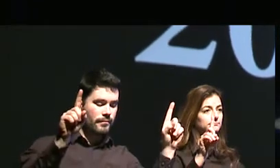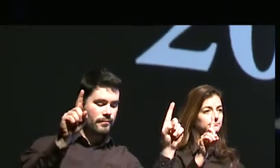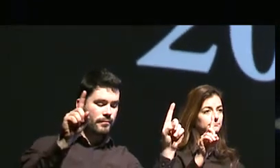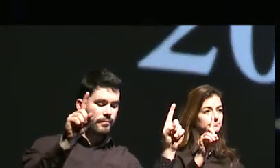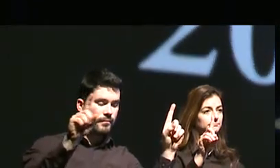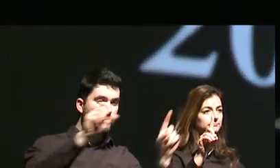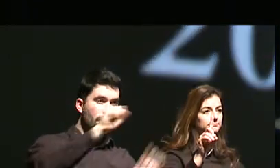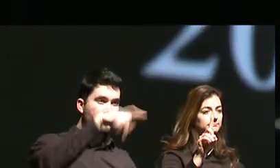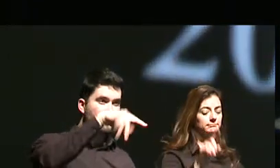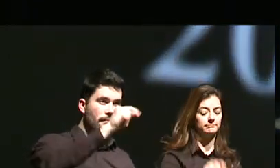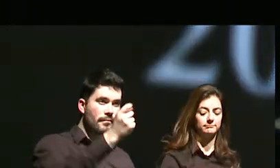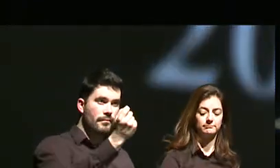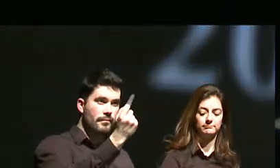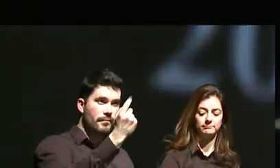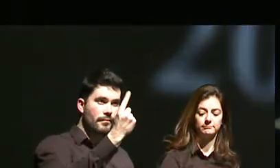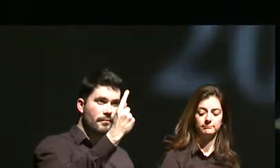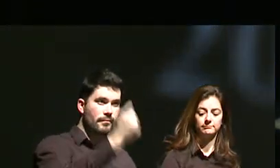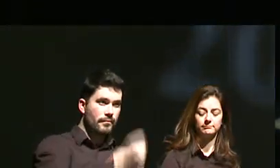Two thousand one.